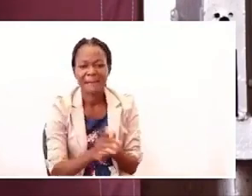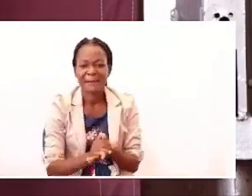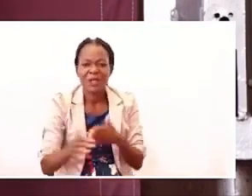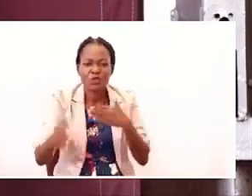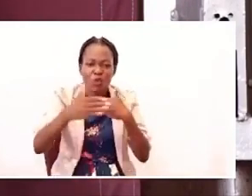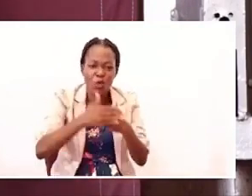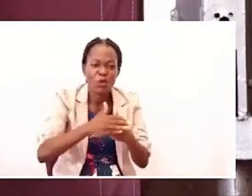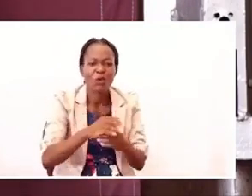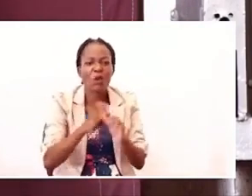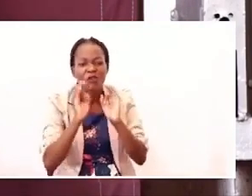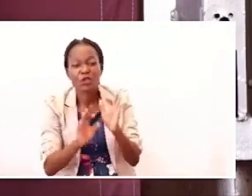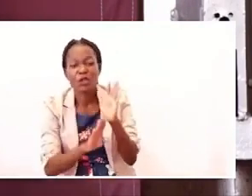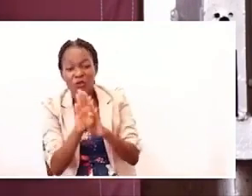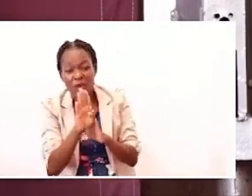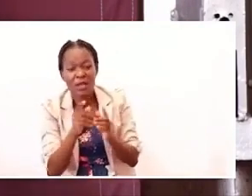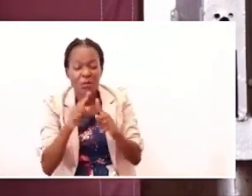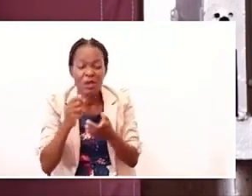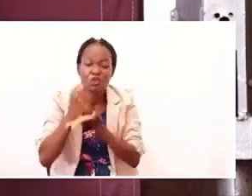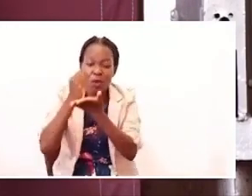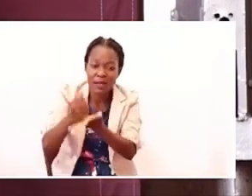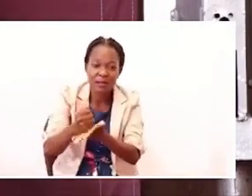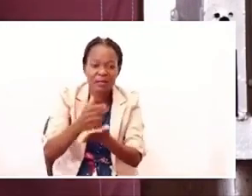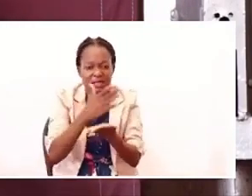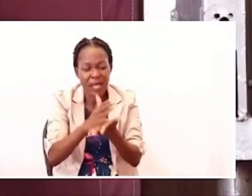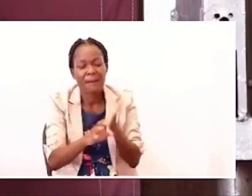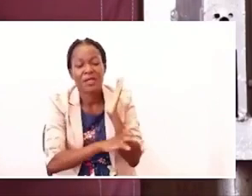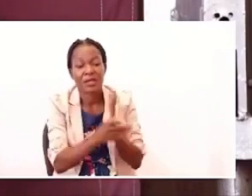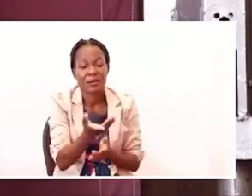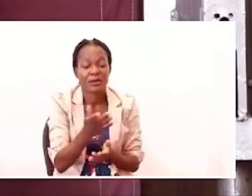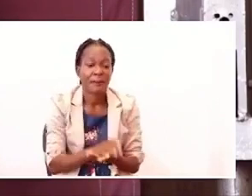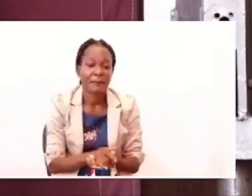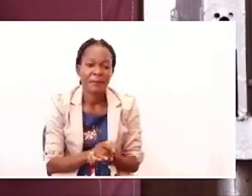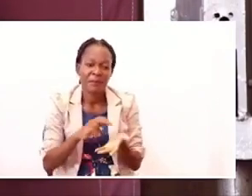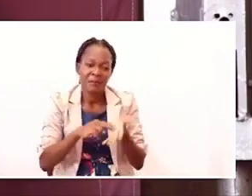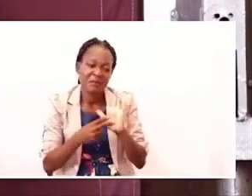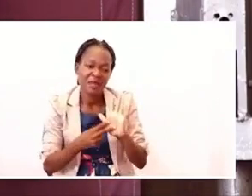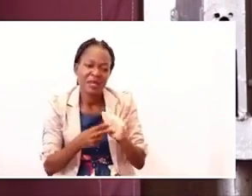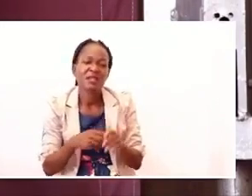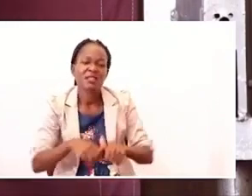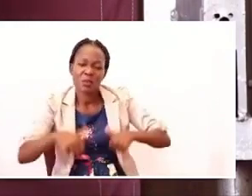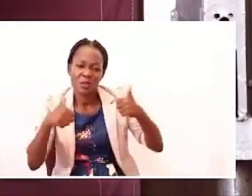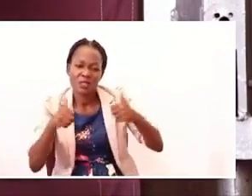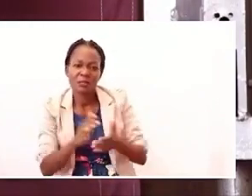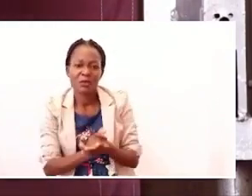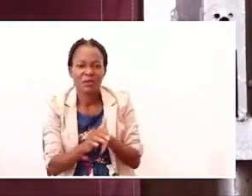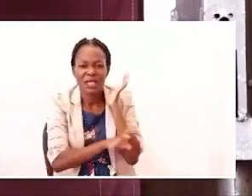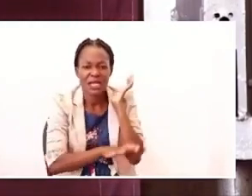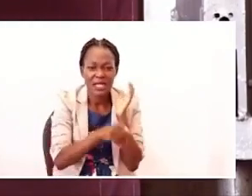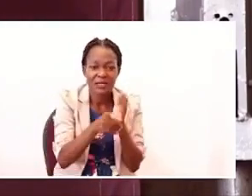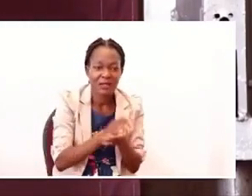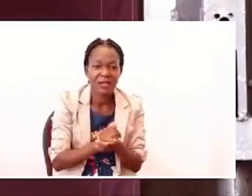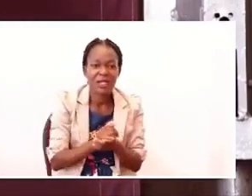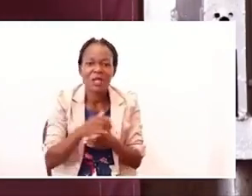official development assistance and official aid for some of the countries. Which means that it is possible actually for these countries to graduate